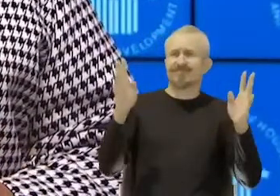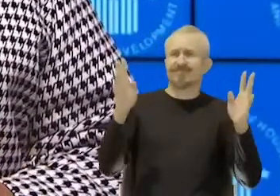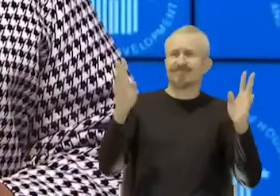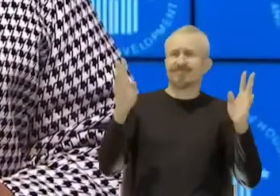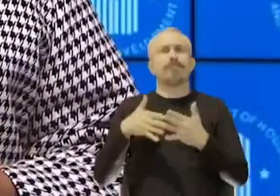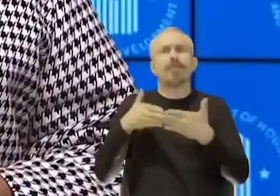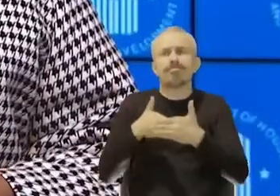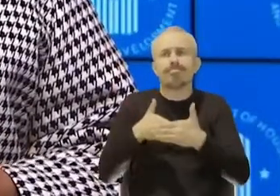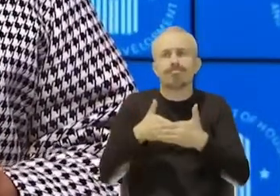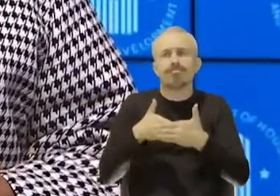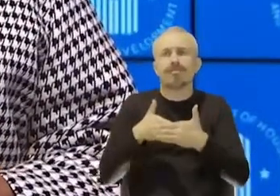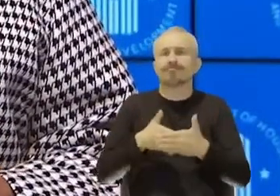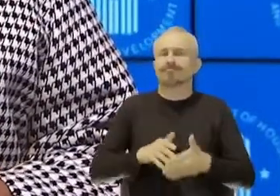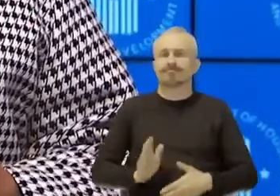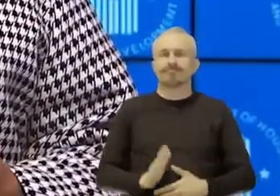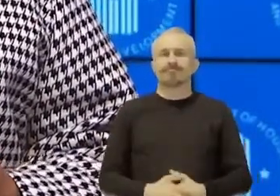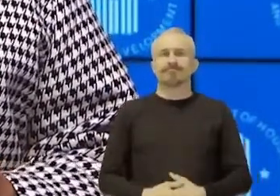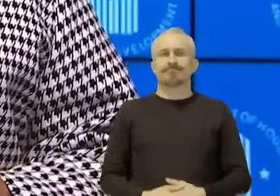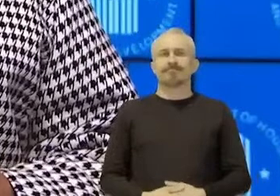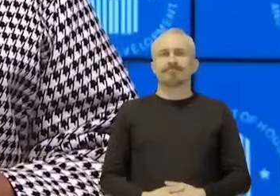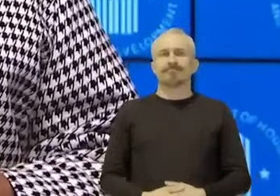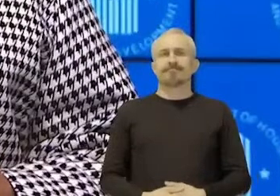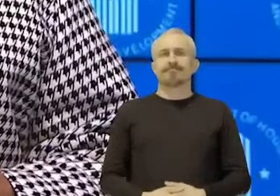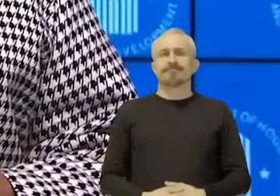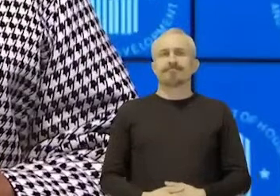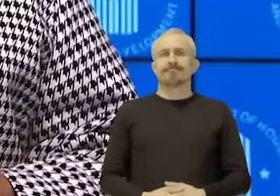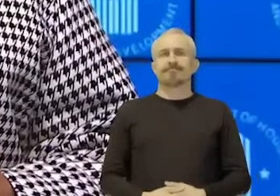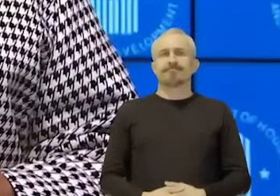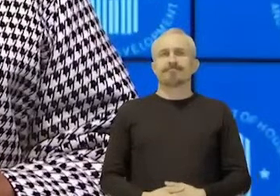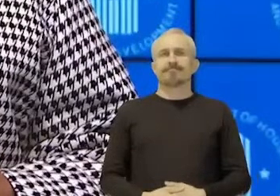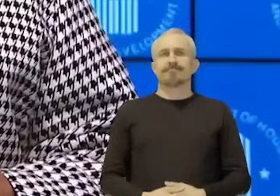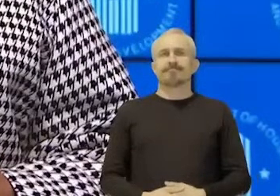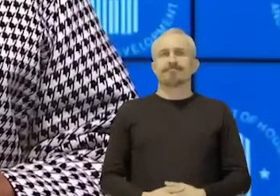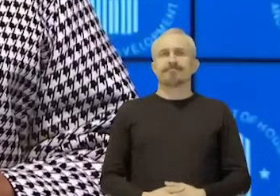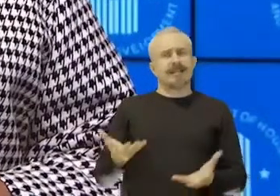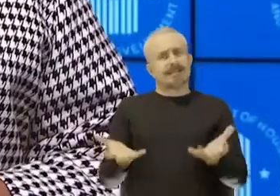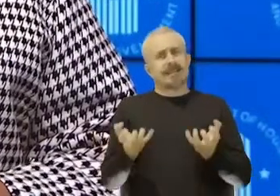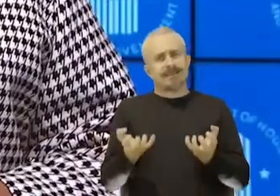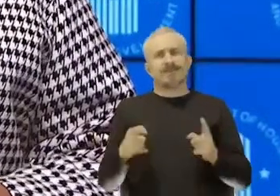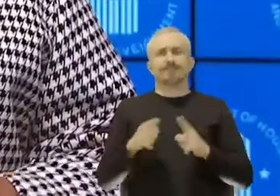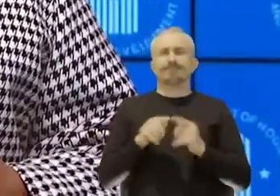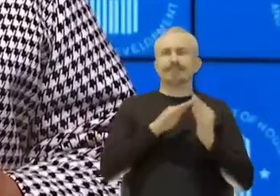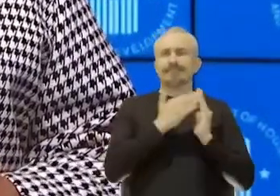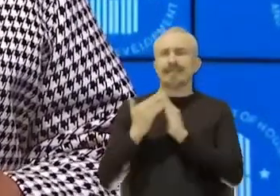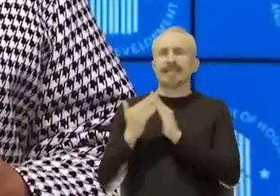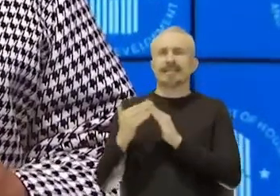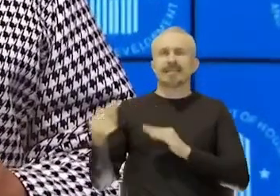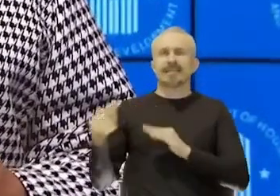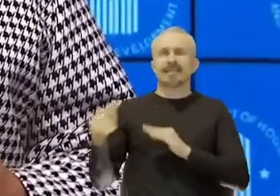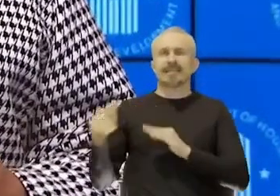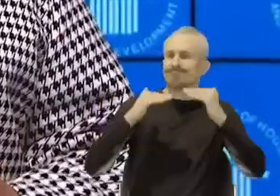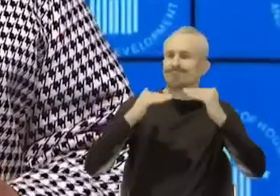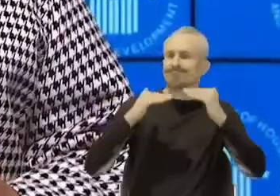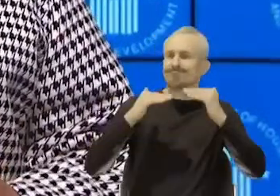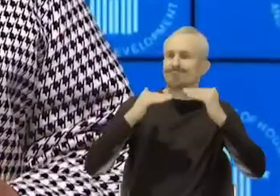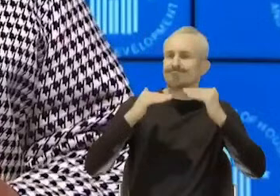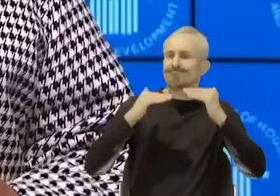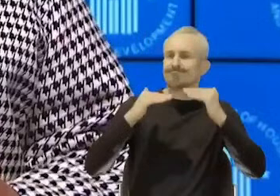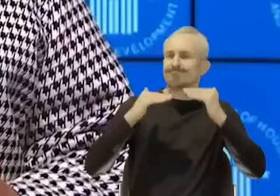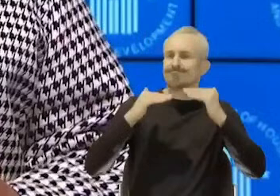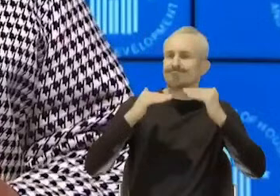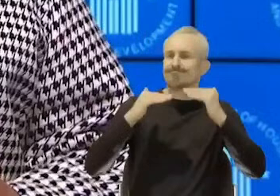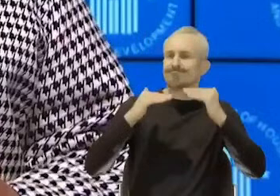inclusive, safe, resilient, and sustainable for all. The United States is committed to building sustainable communities